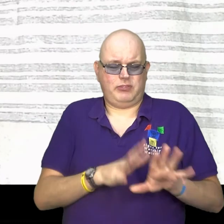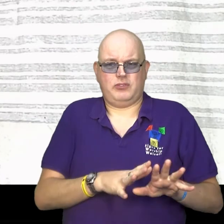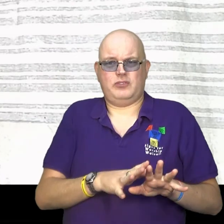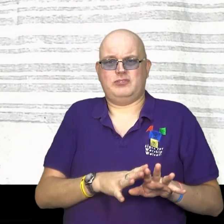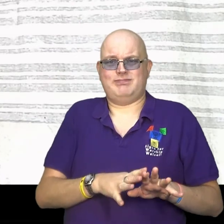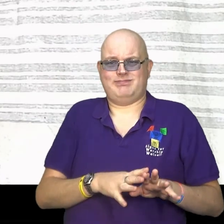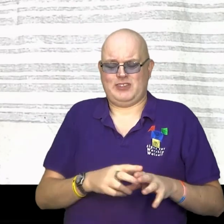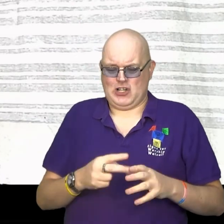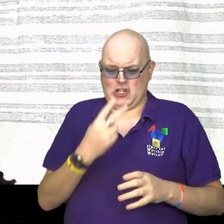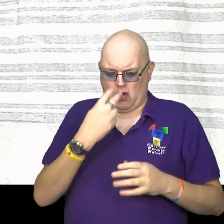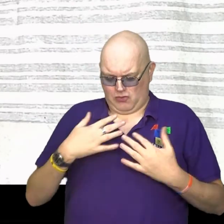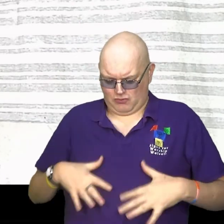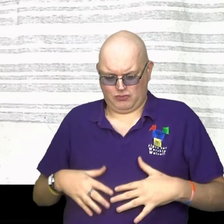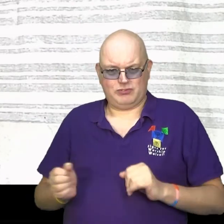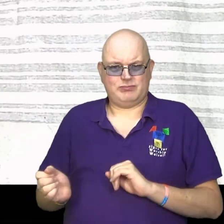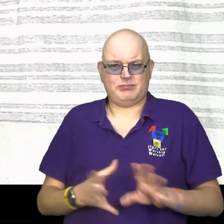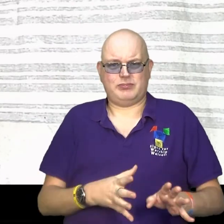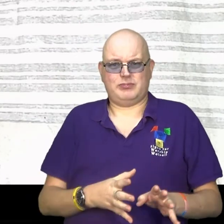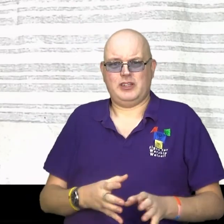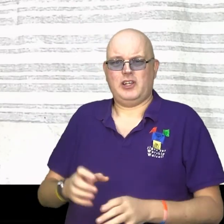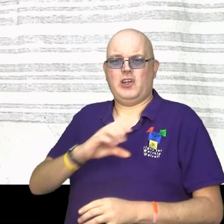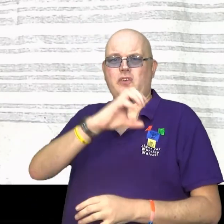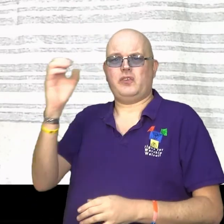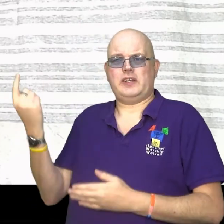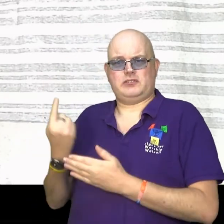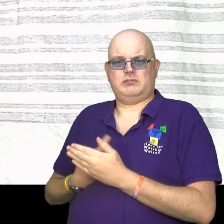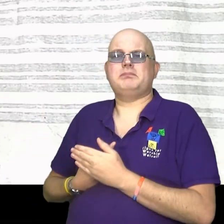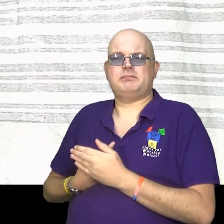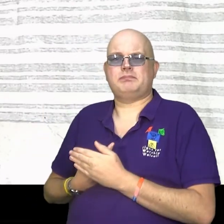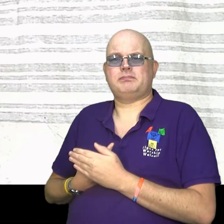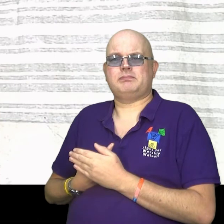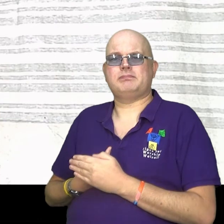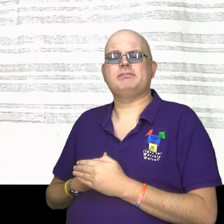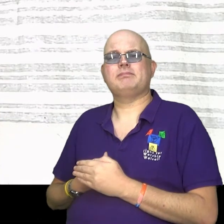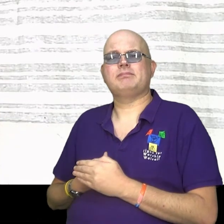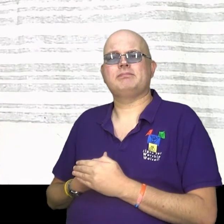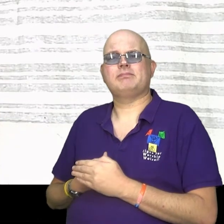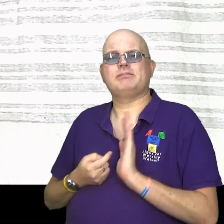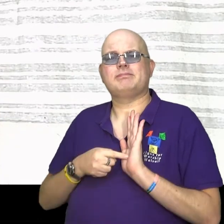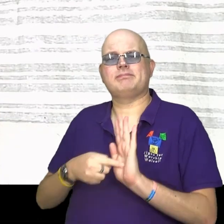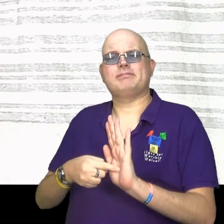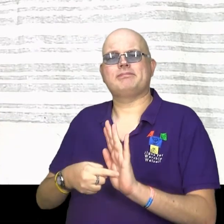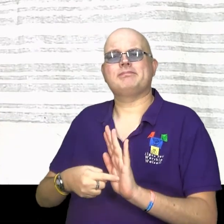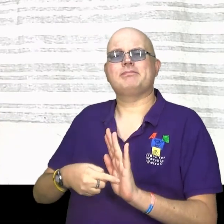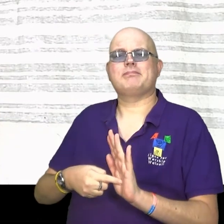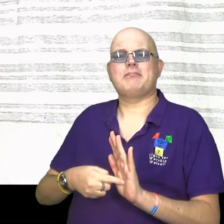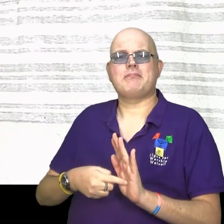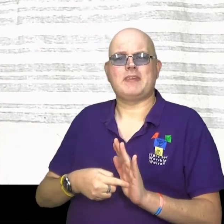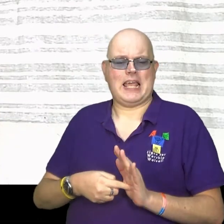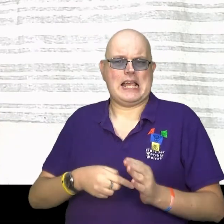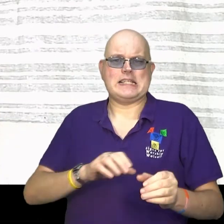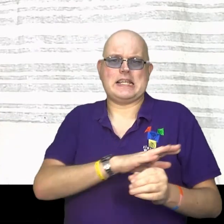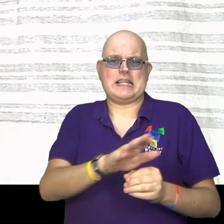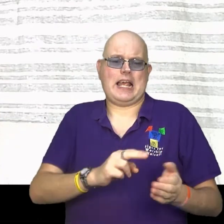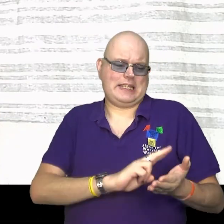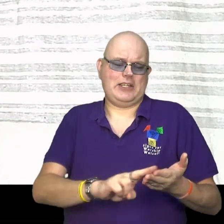into our new selves, to put away the old self and to put on Christ. It's a message that says we're not